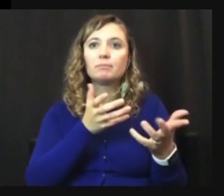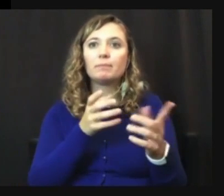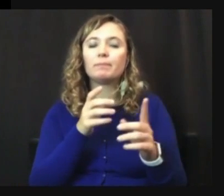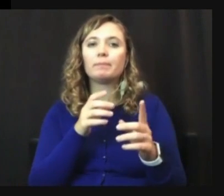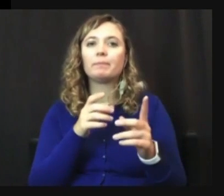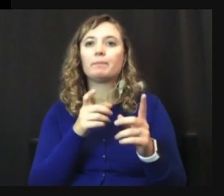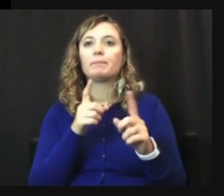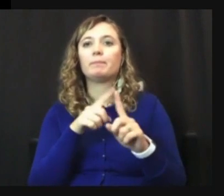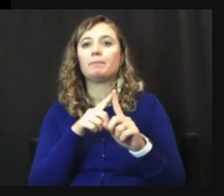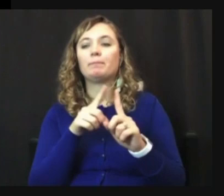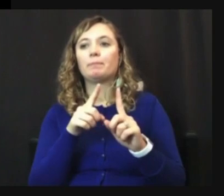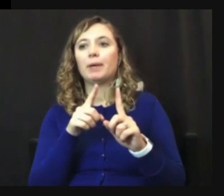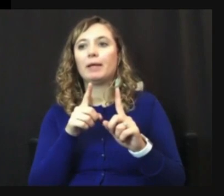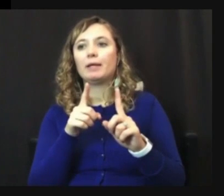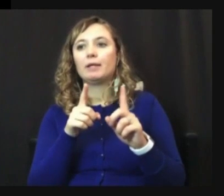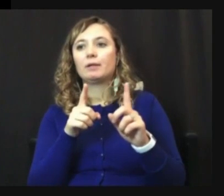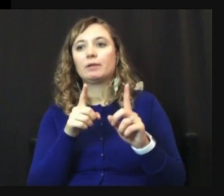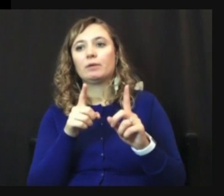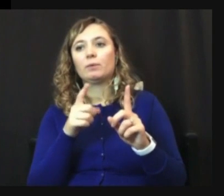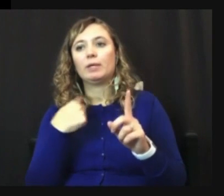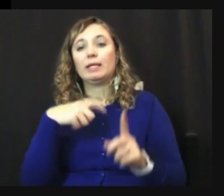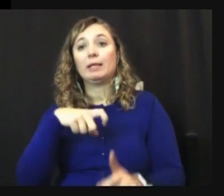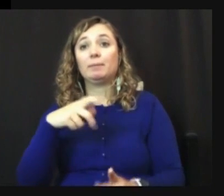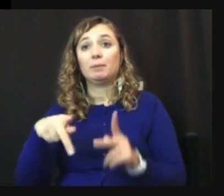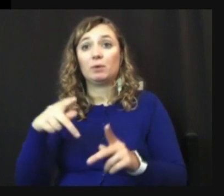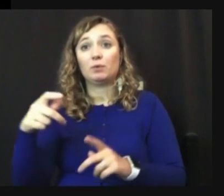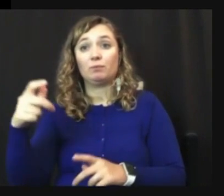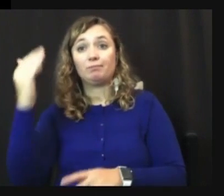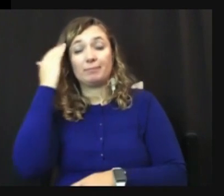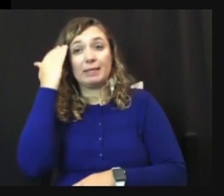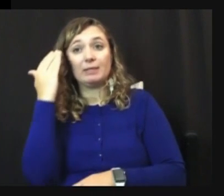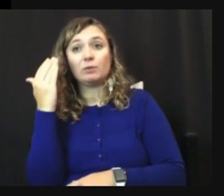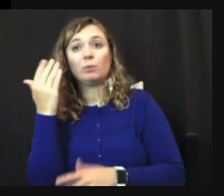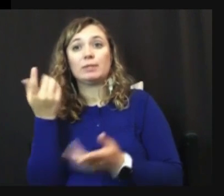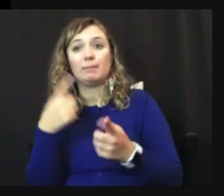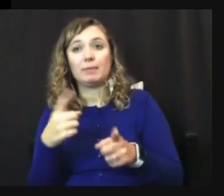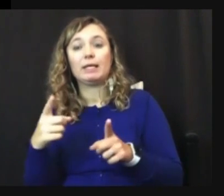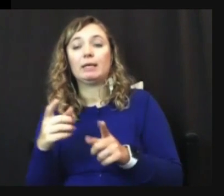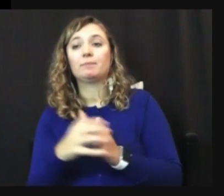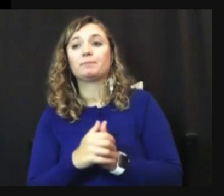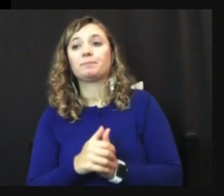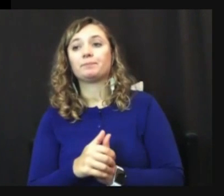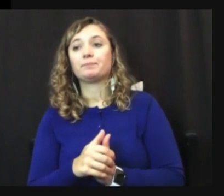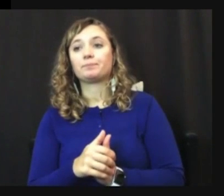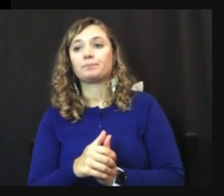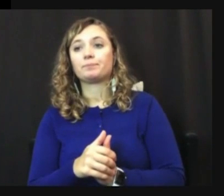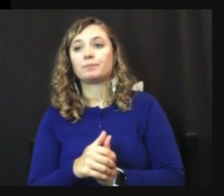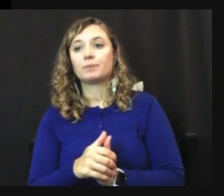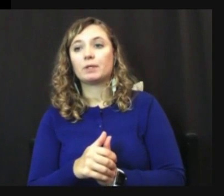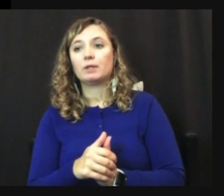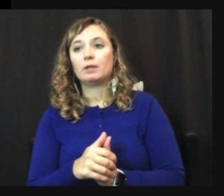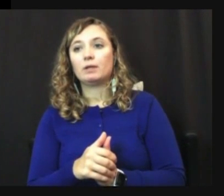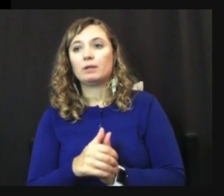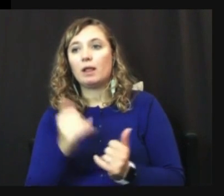as a thing. The last part of this one, to the absence of interest in peers. Imagine you've been